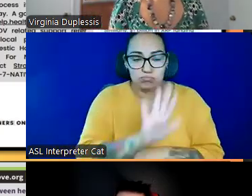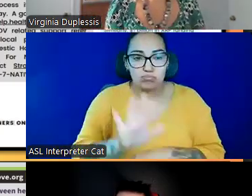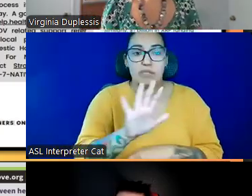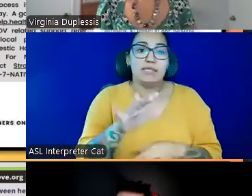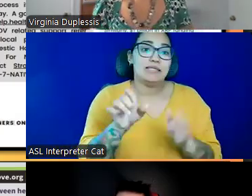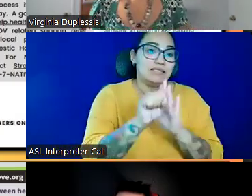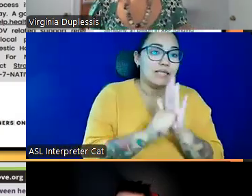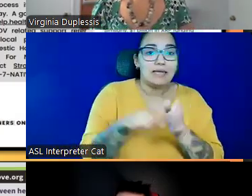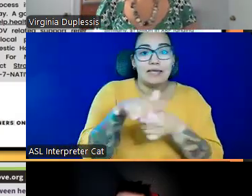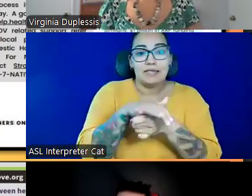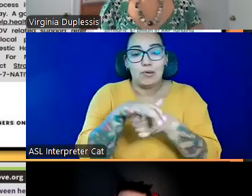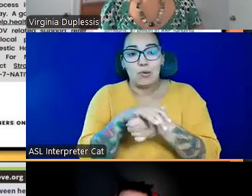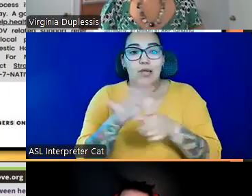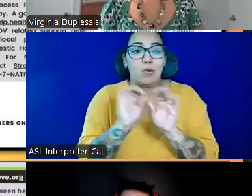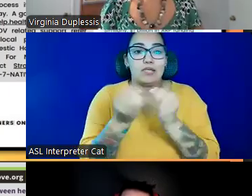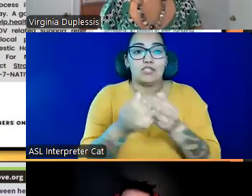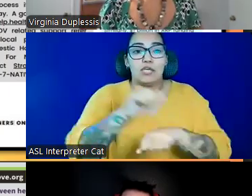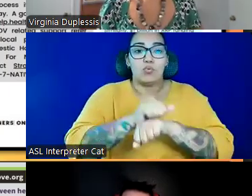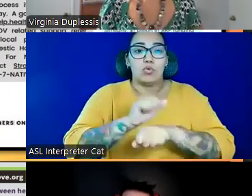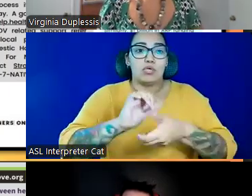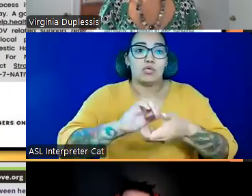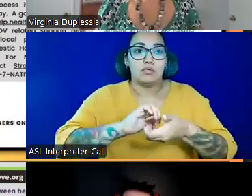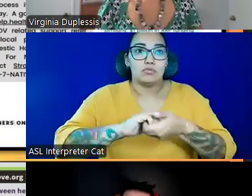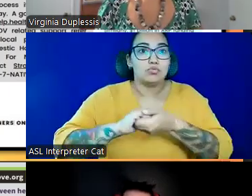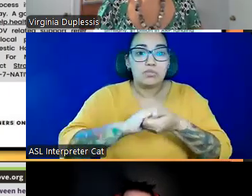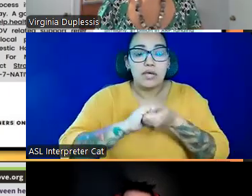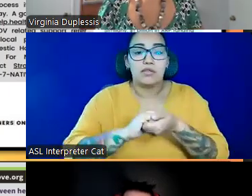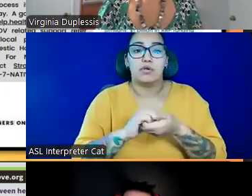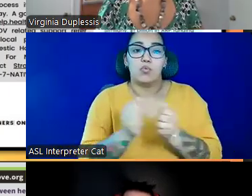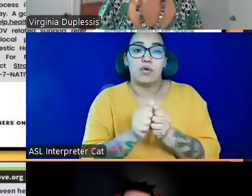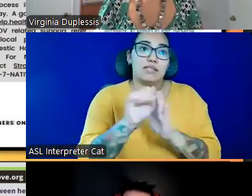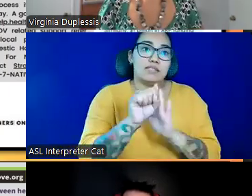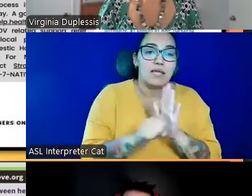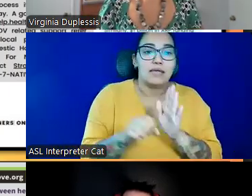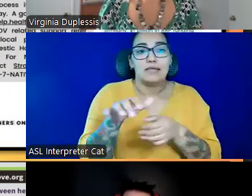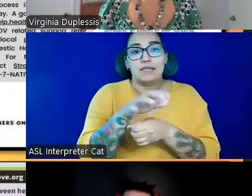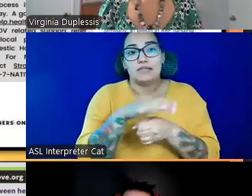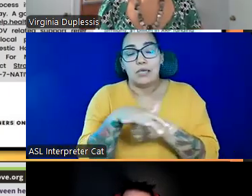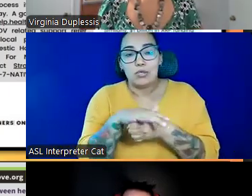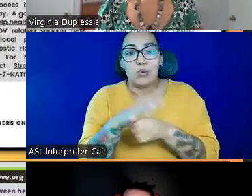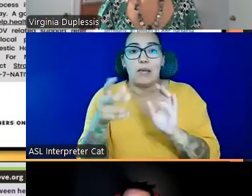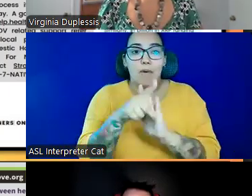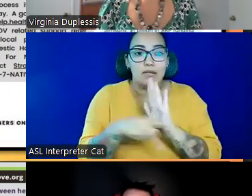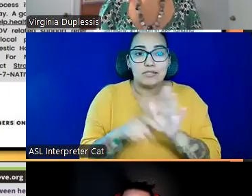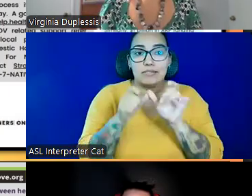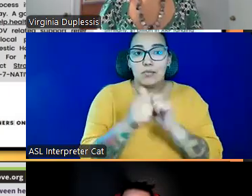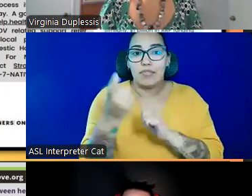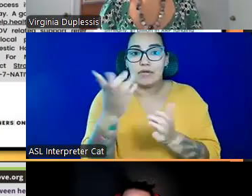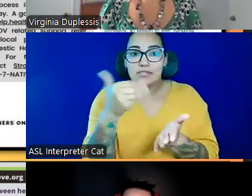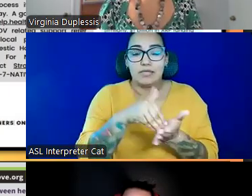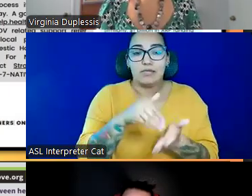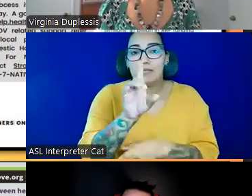territory organizations can work together to promote state and territory policy and system changes for their health centers and domestic